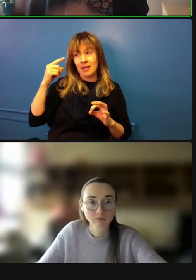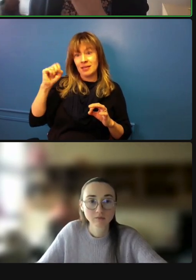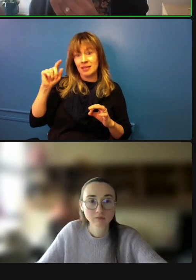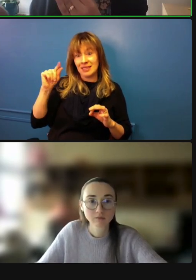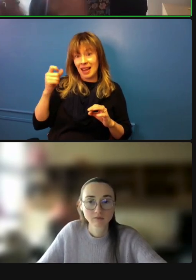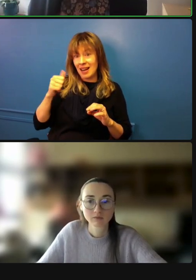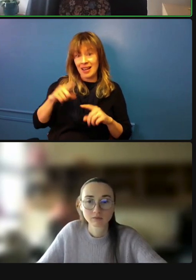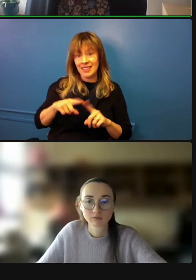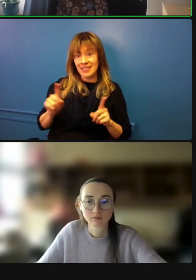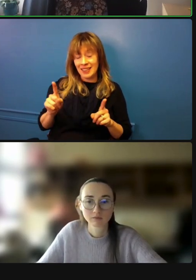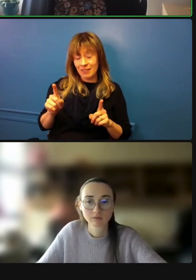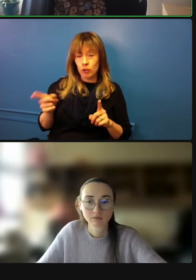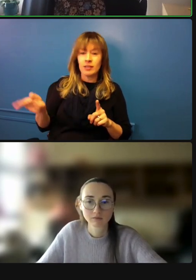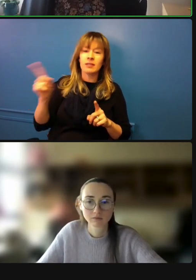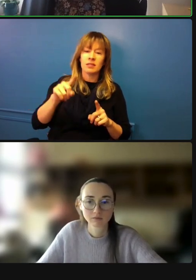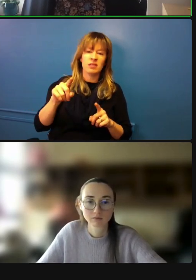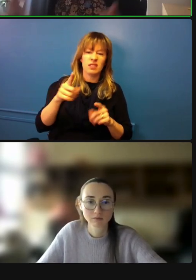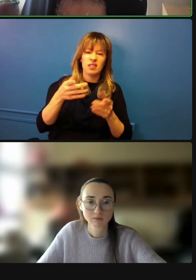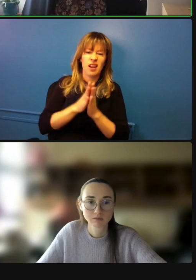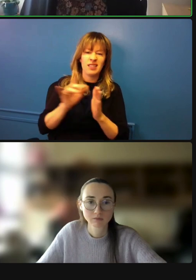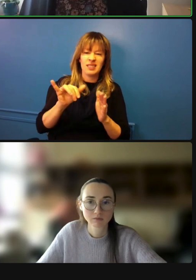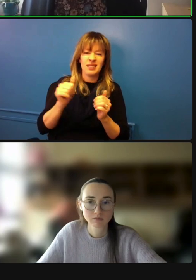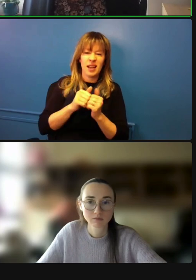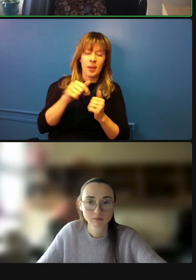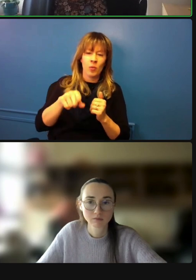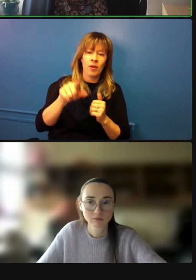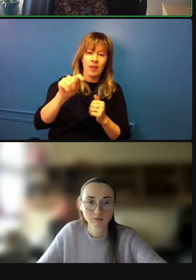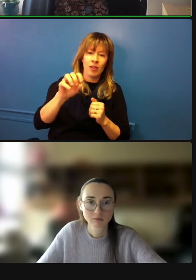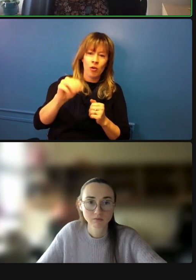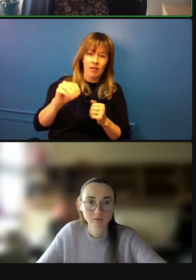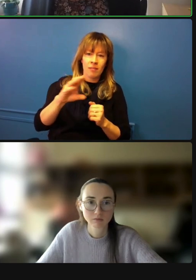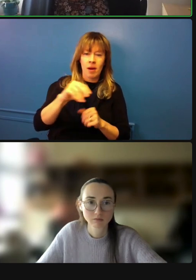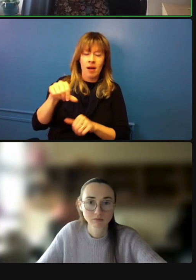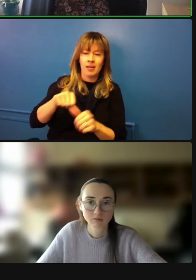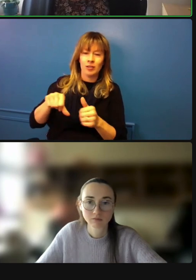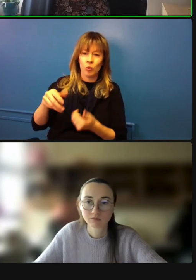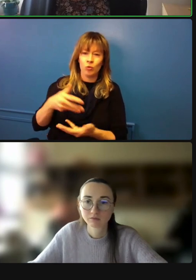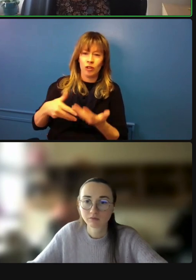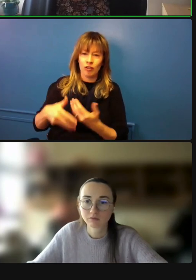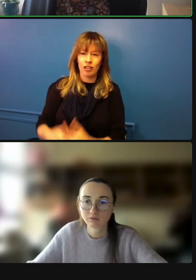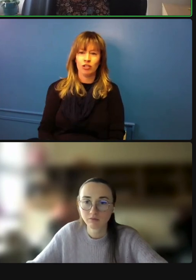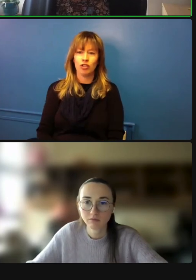doesn't, and same thing for the theory of mind and the social interaction.